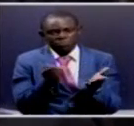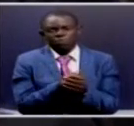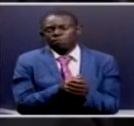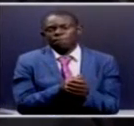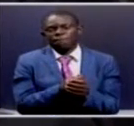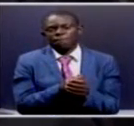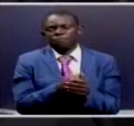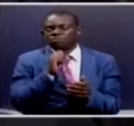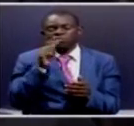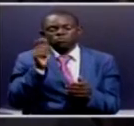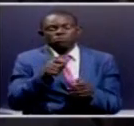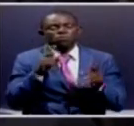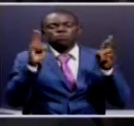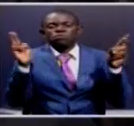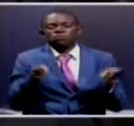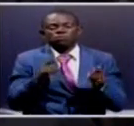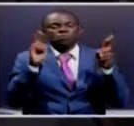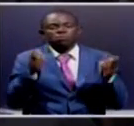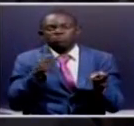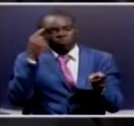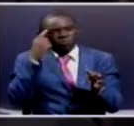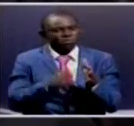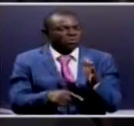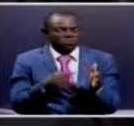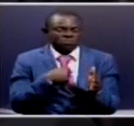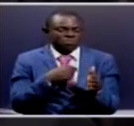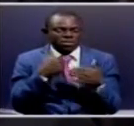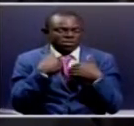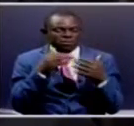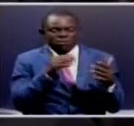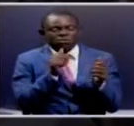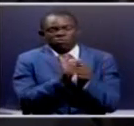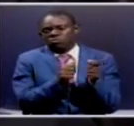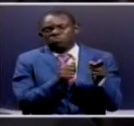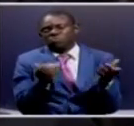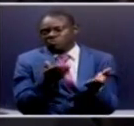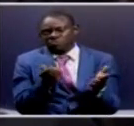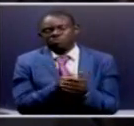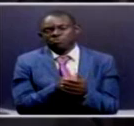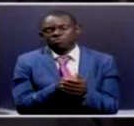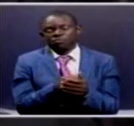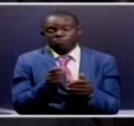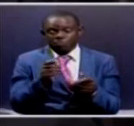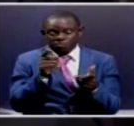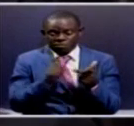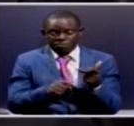And my conclusion or my proposal to the church was that identify those